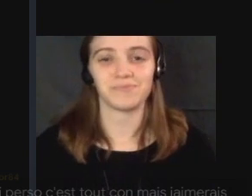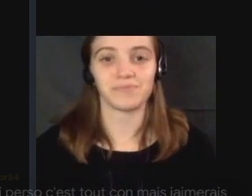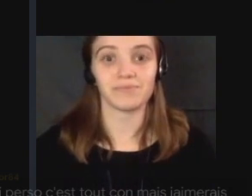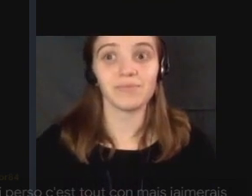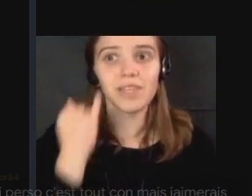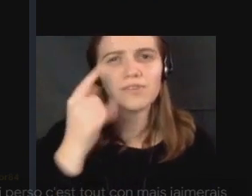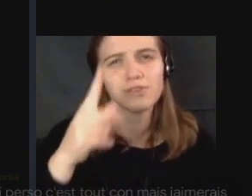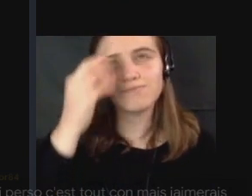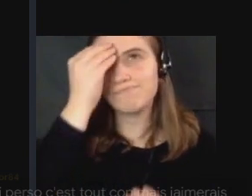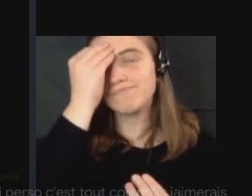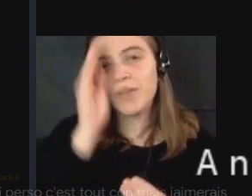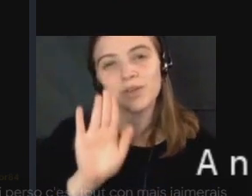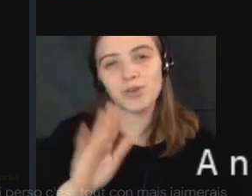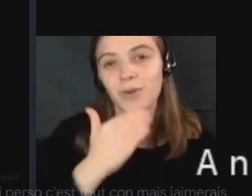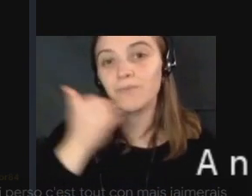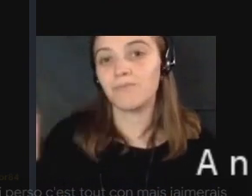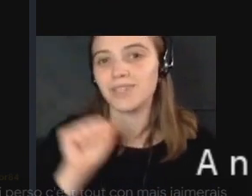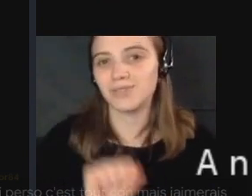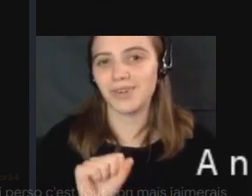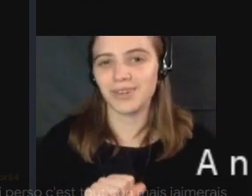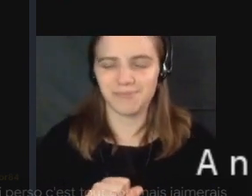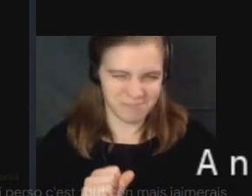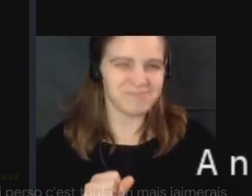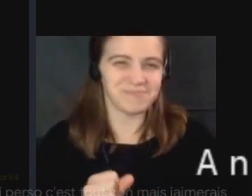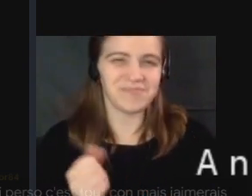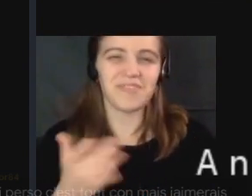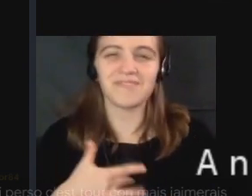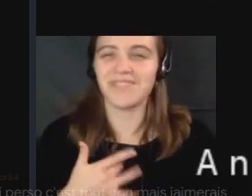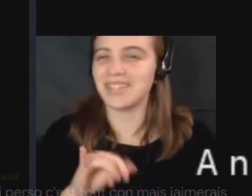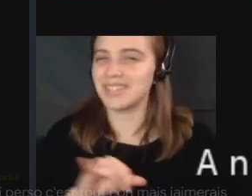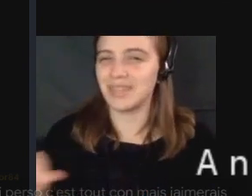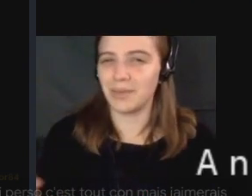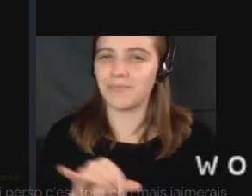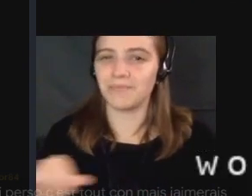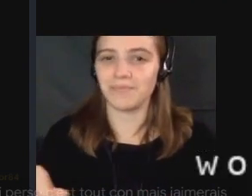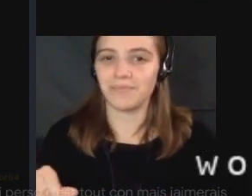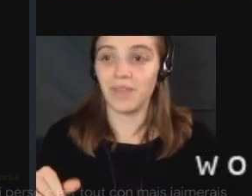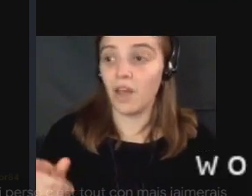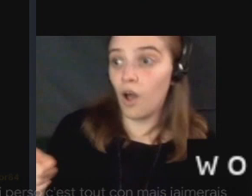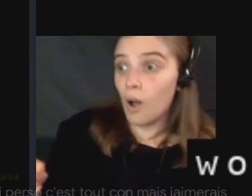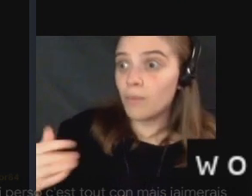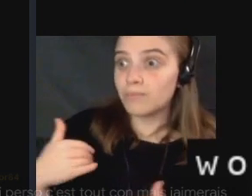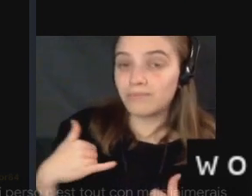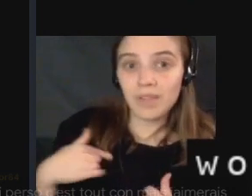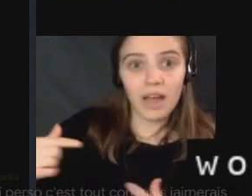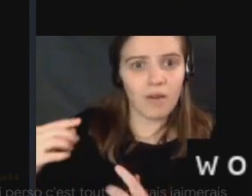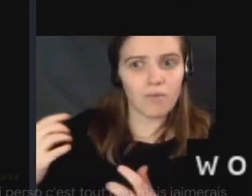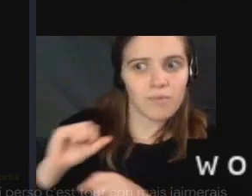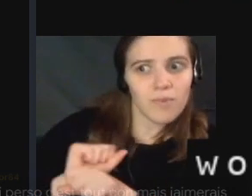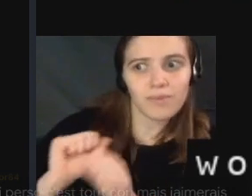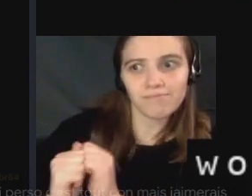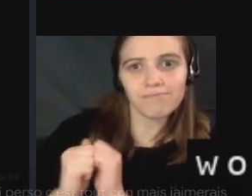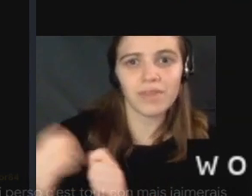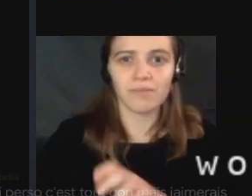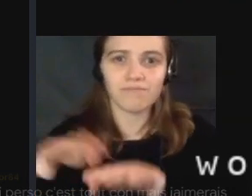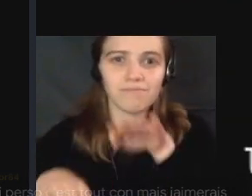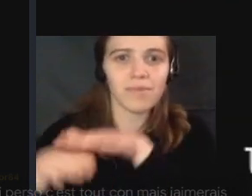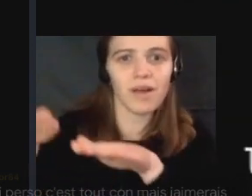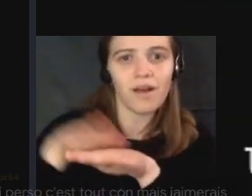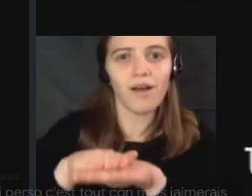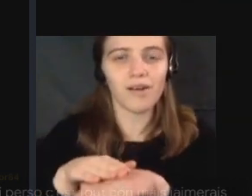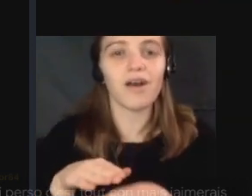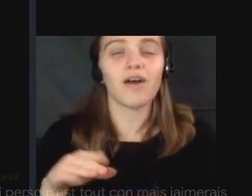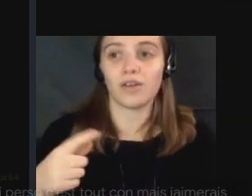work, it probably felt something like C'est les that. jam sessions. Layering, Figma Jam. riffing, harmonizing, ideas sparking from anywhere,